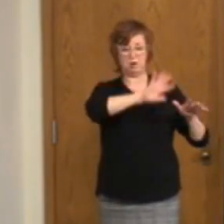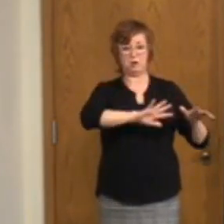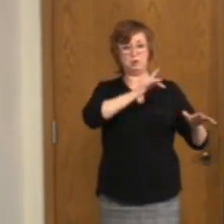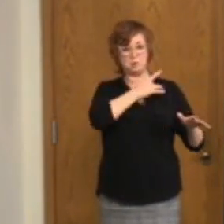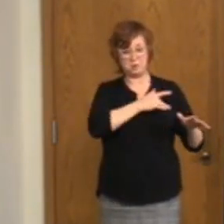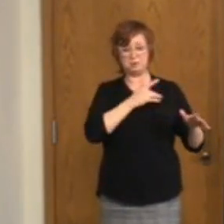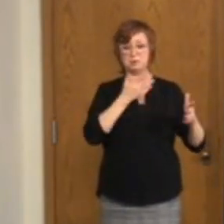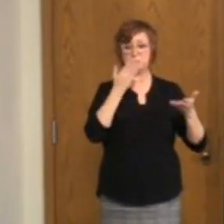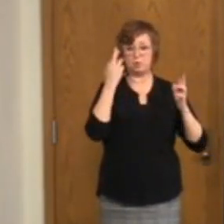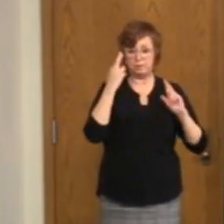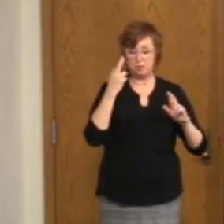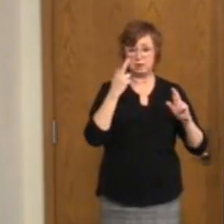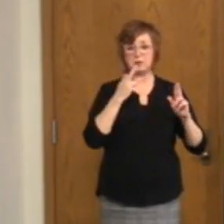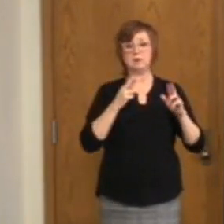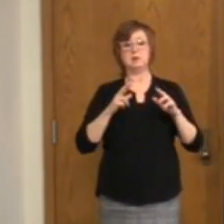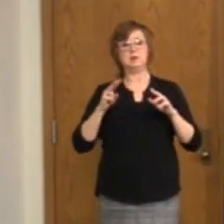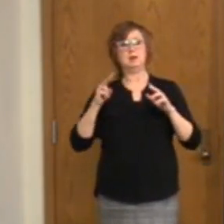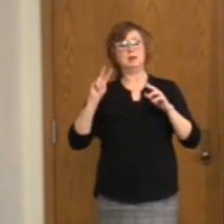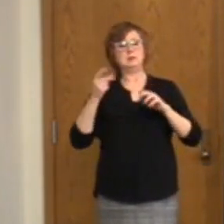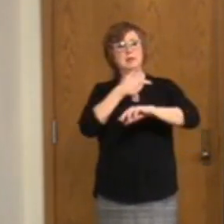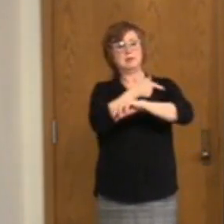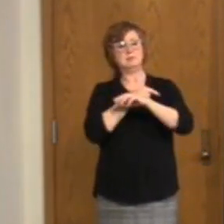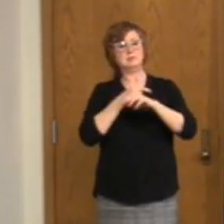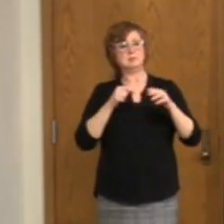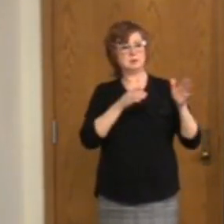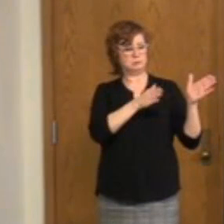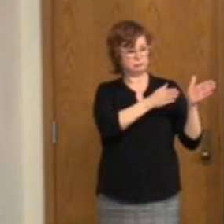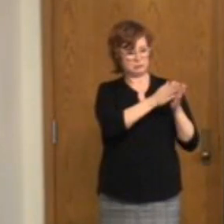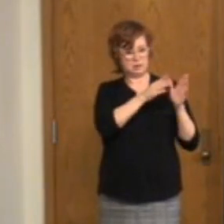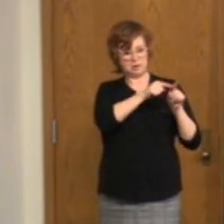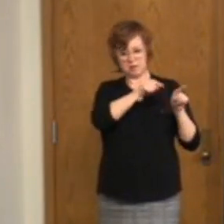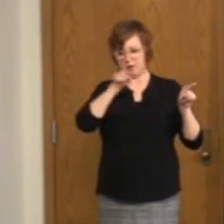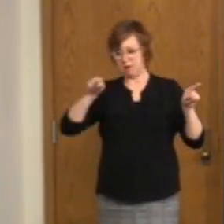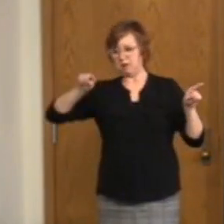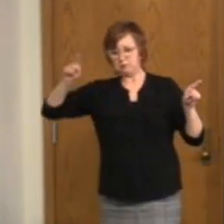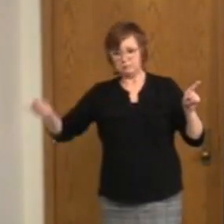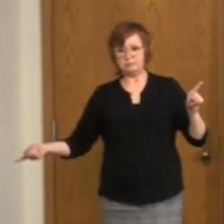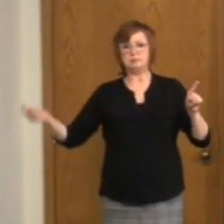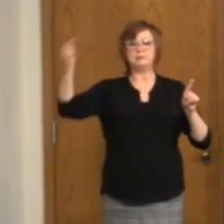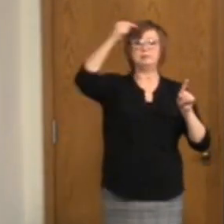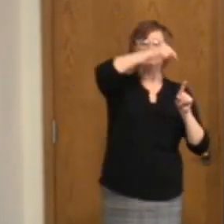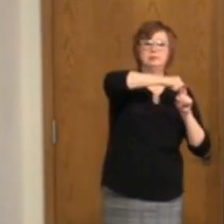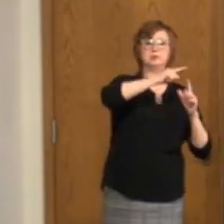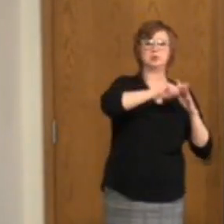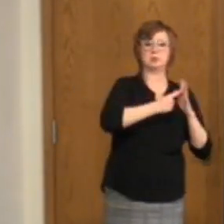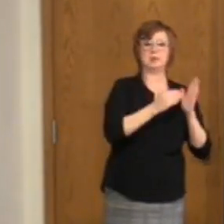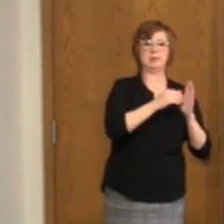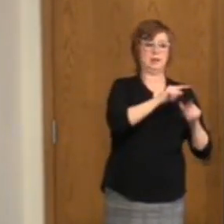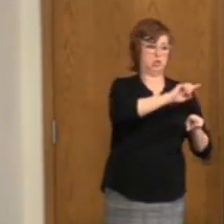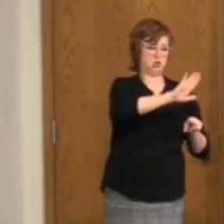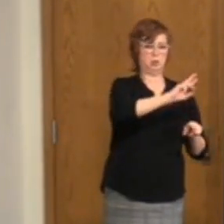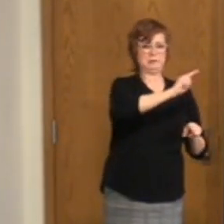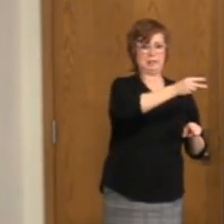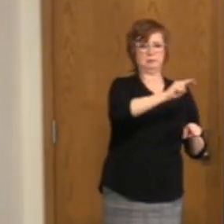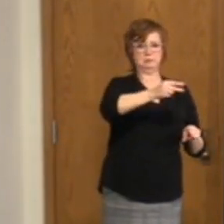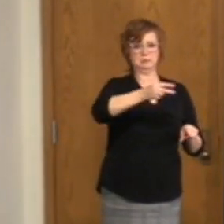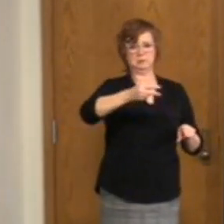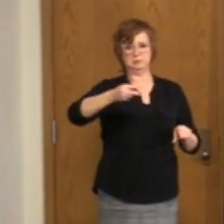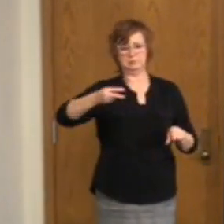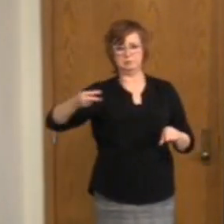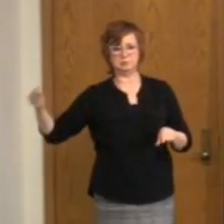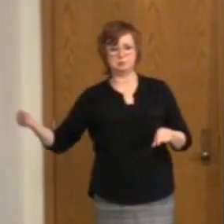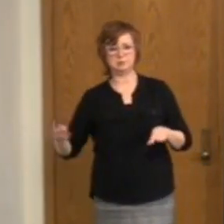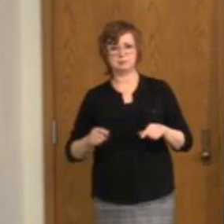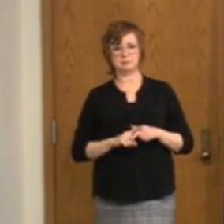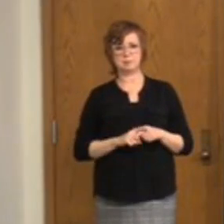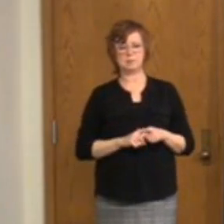variant-fueled, third wave, and will also maximize population-level protection at no sacrifice